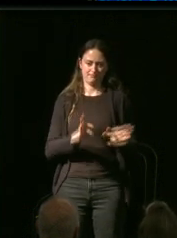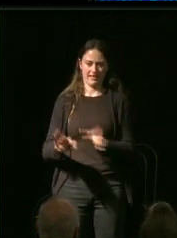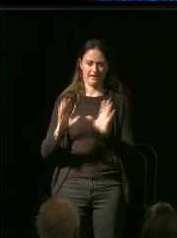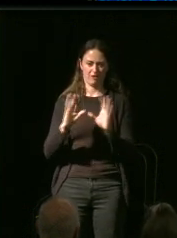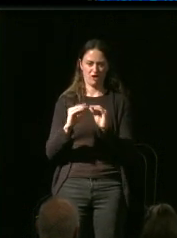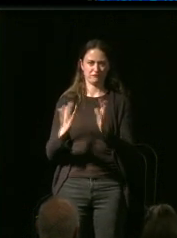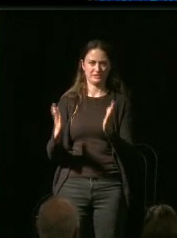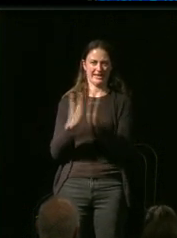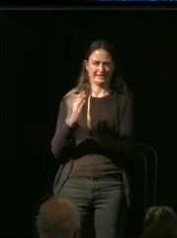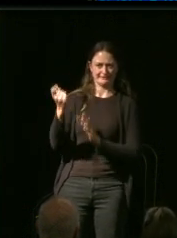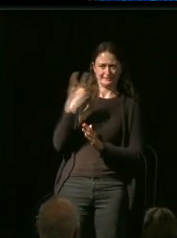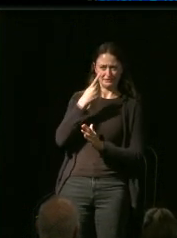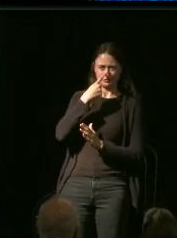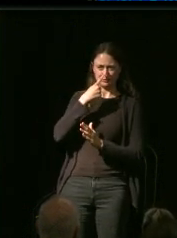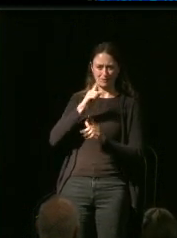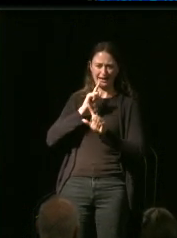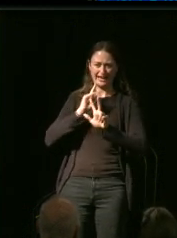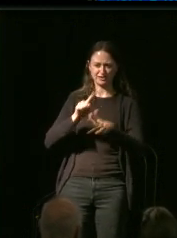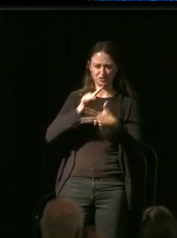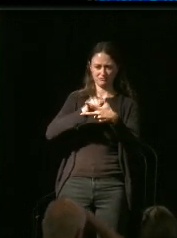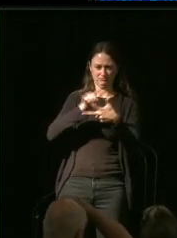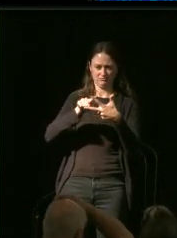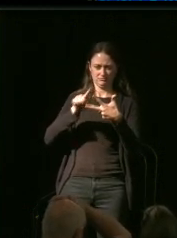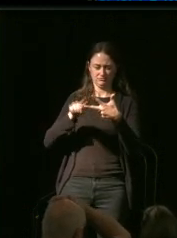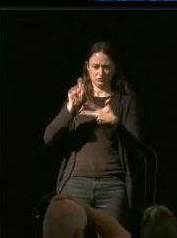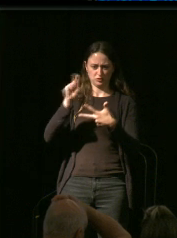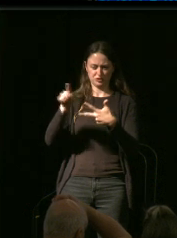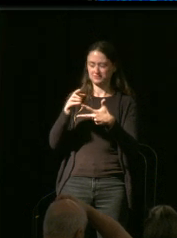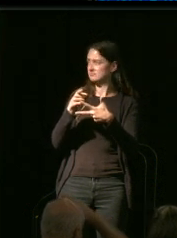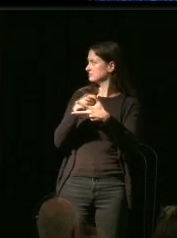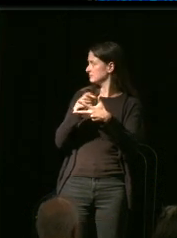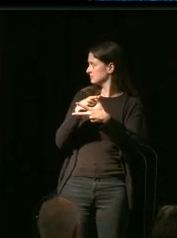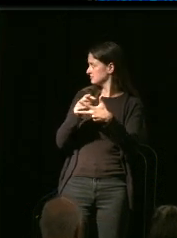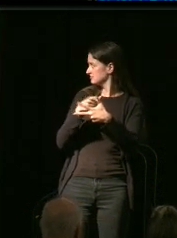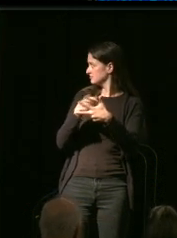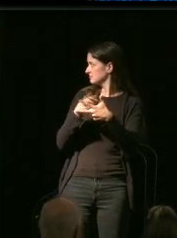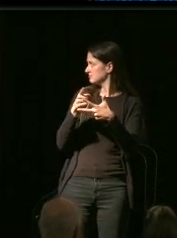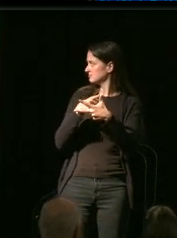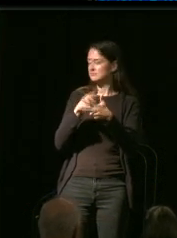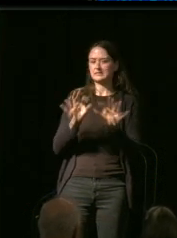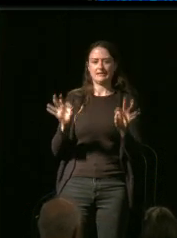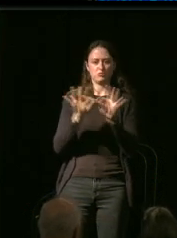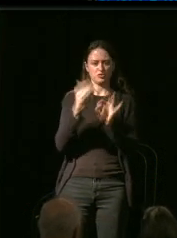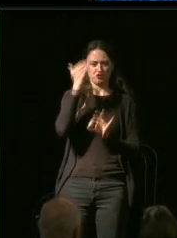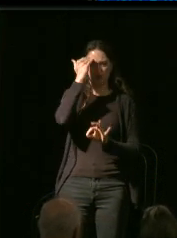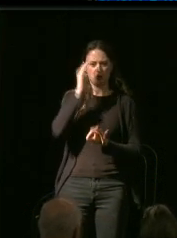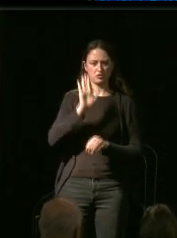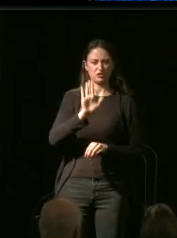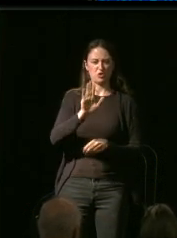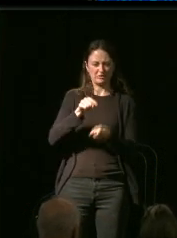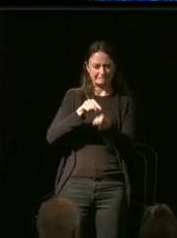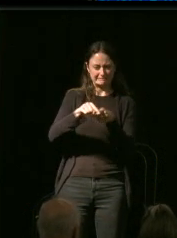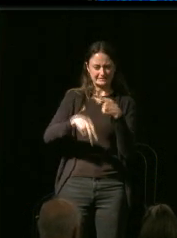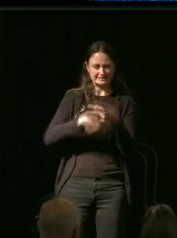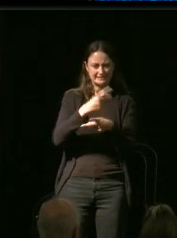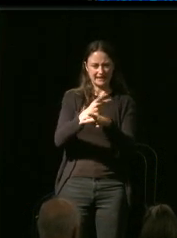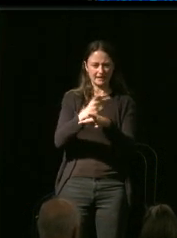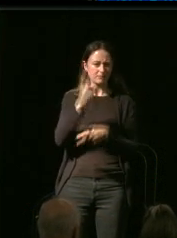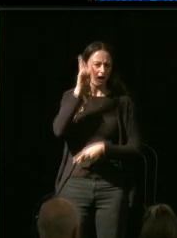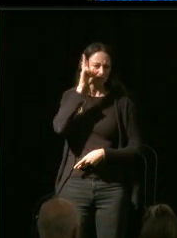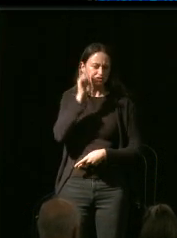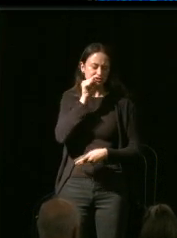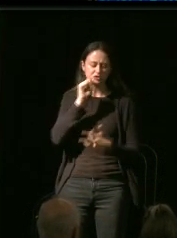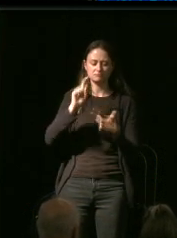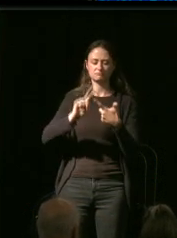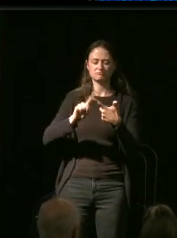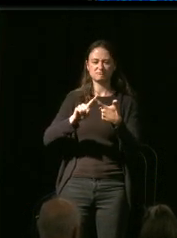of knowing your genetic type of Usher syndrome, how to get genetic testing, what kinds of specialists to see,